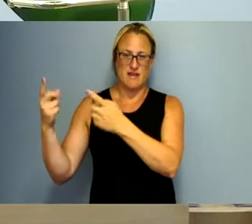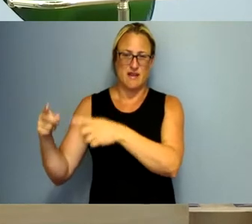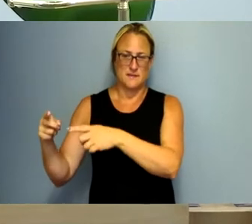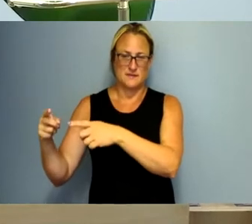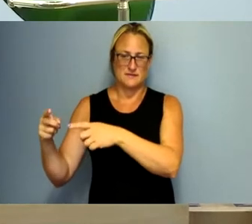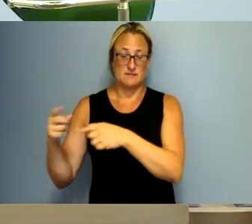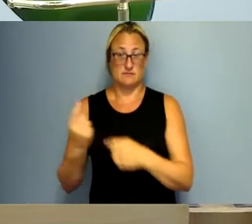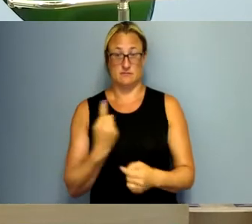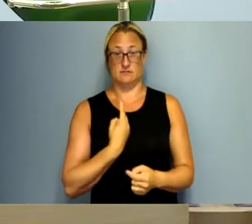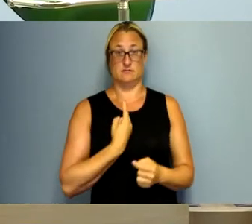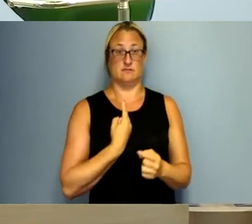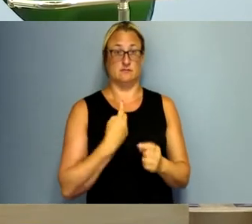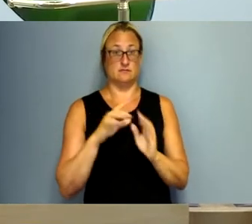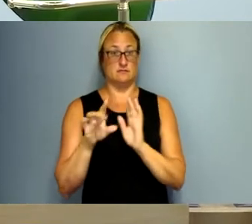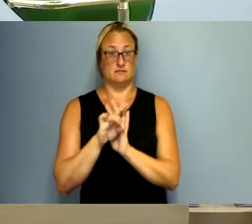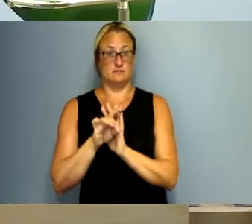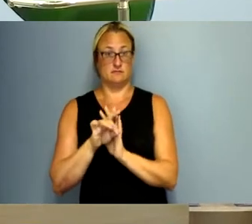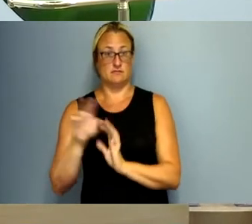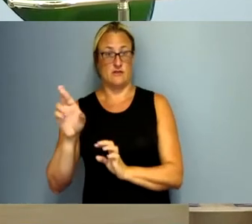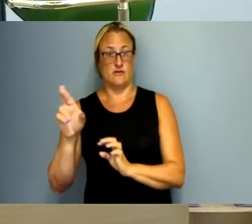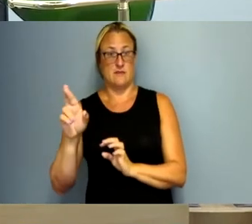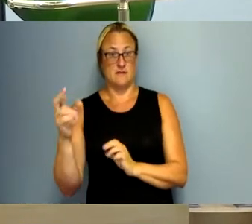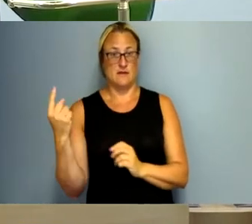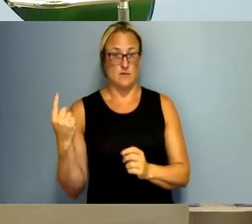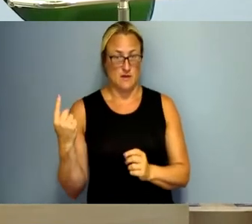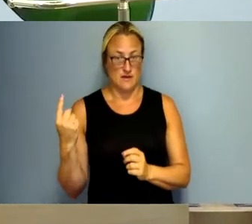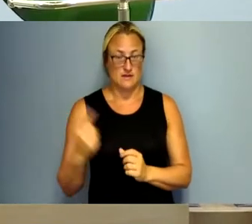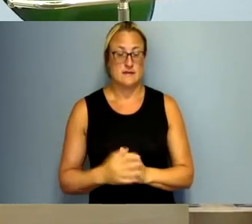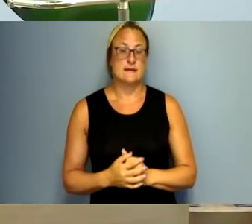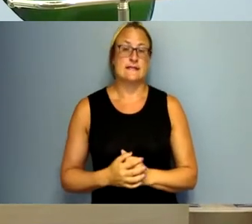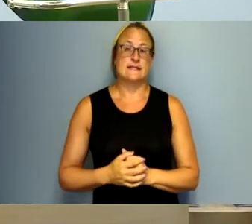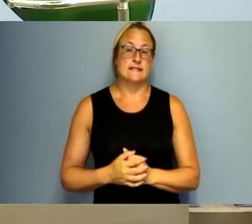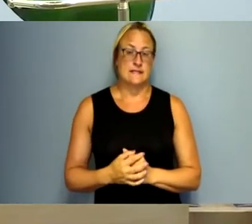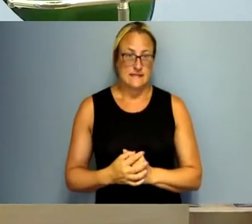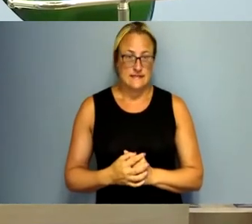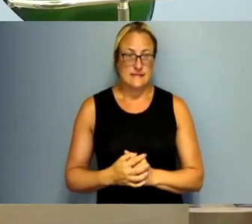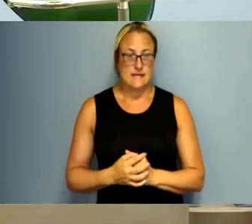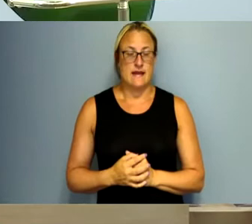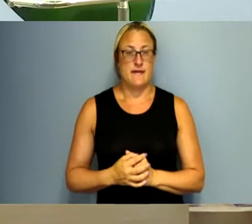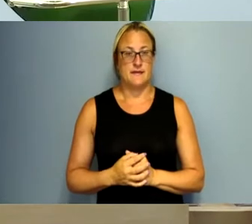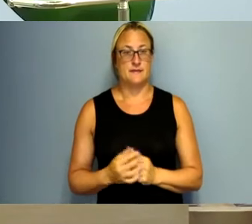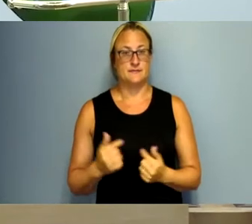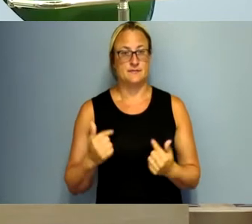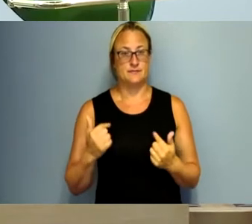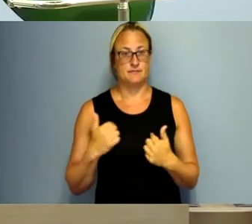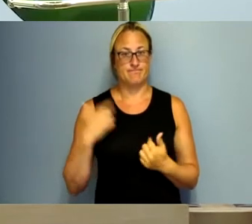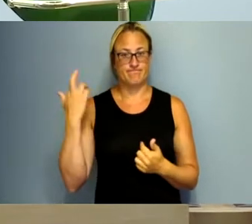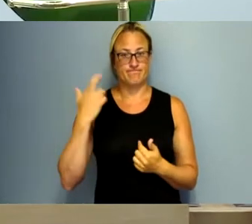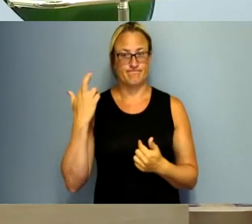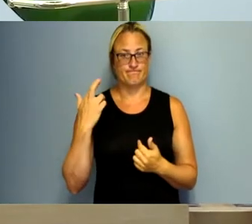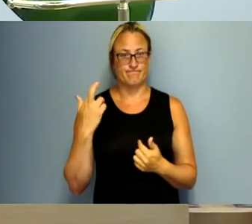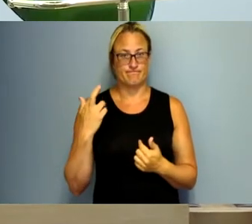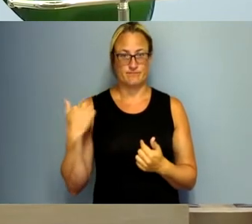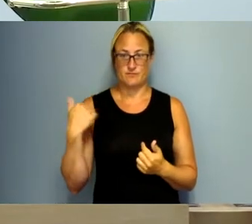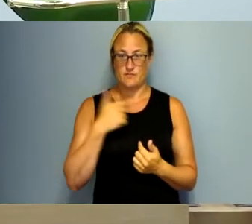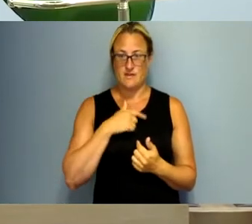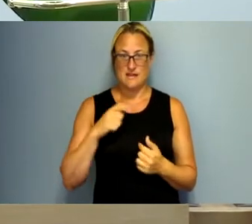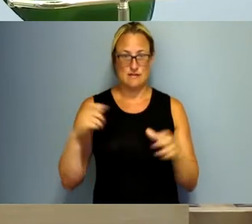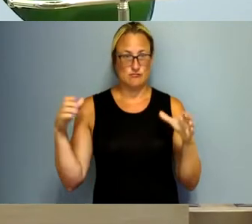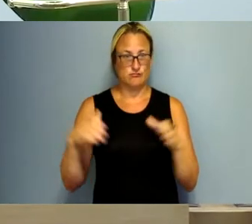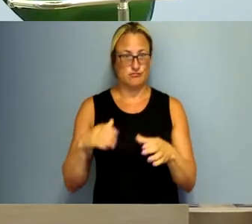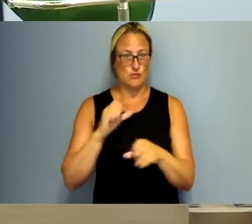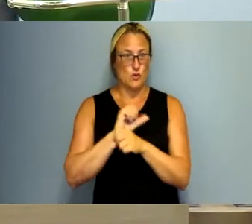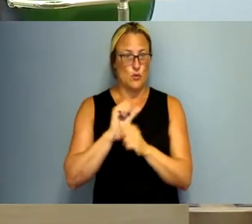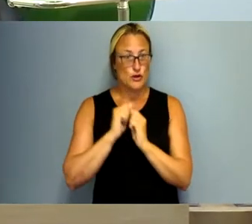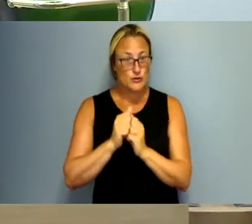only elected Republican. So I realized that we had to get together and govern. That's